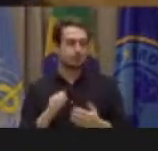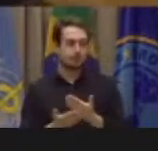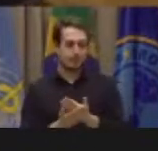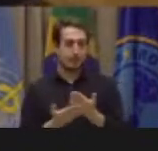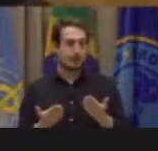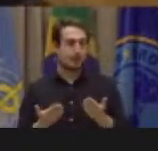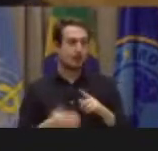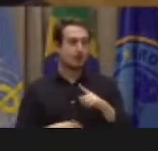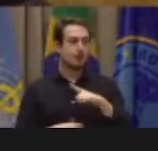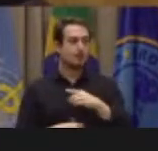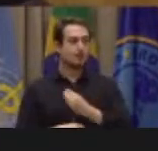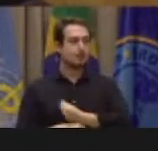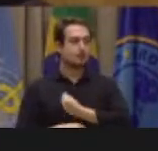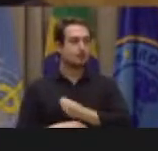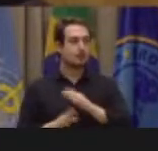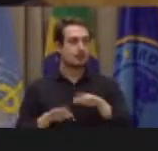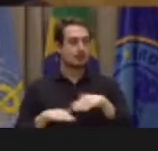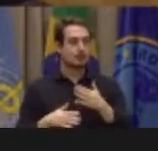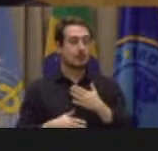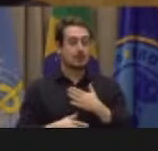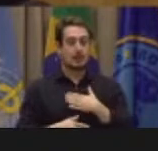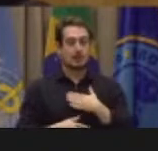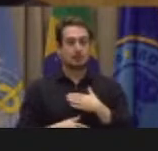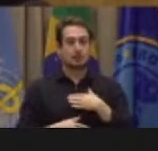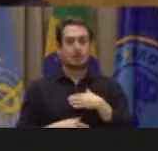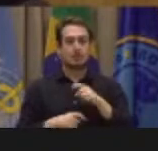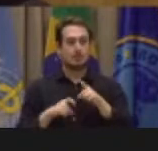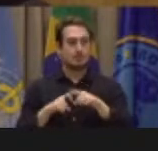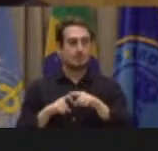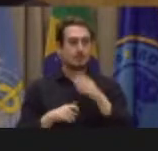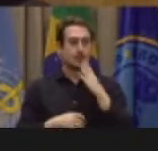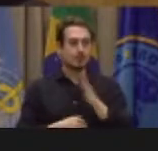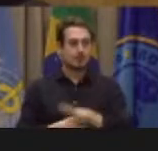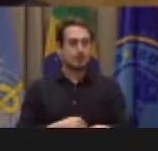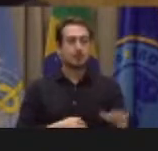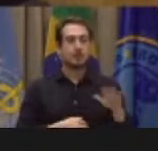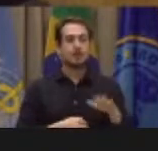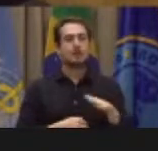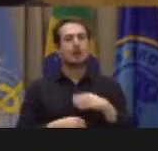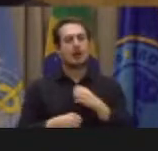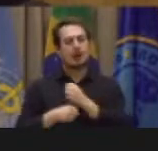hospital. And I am a